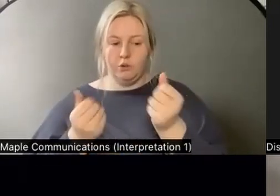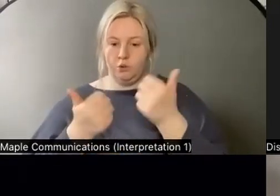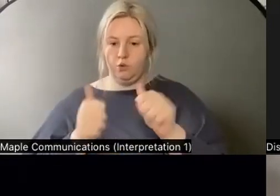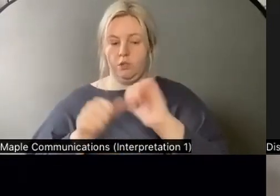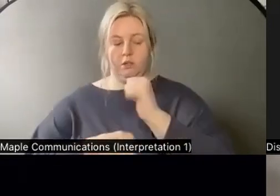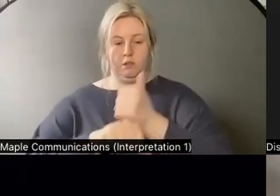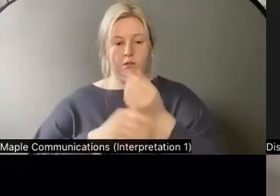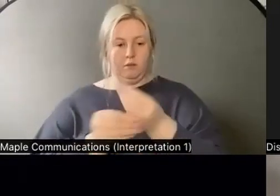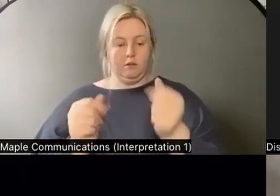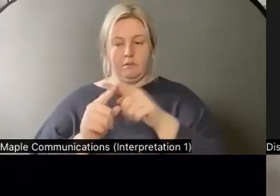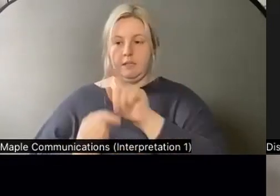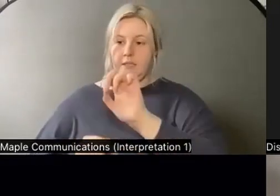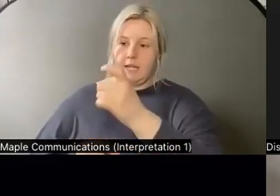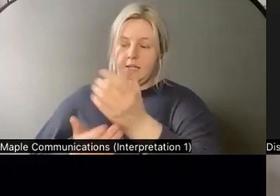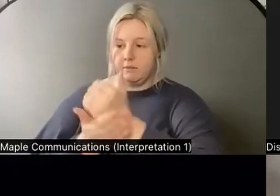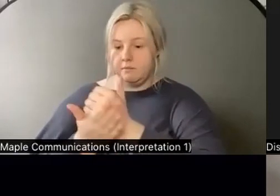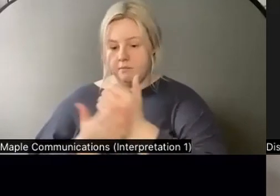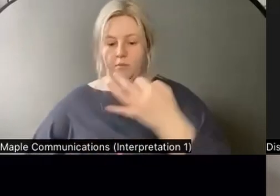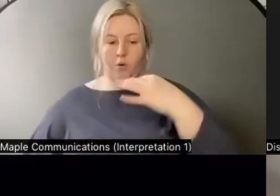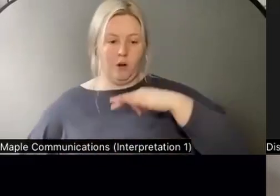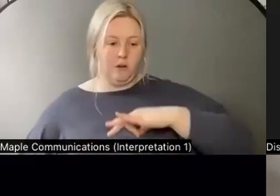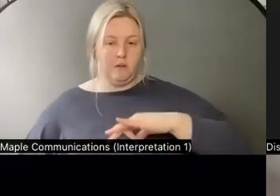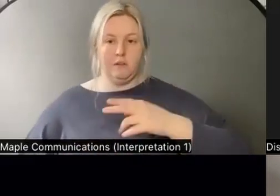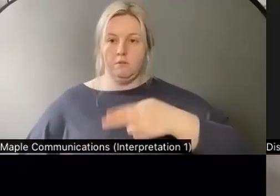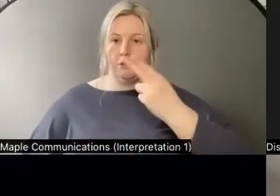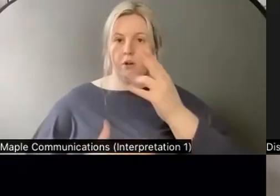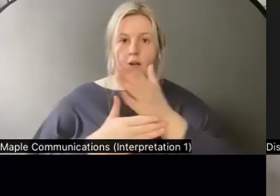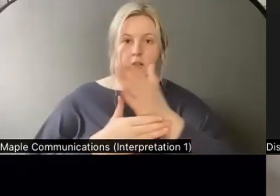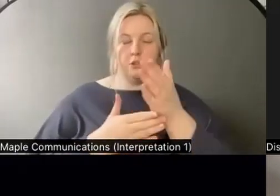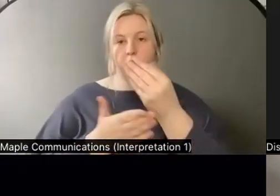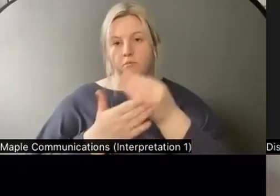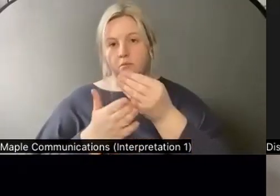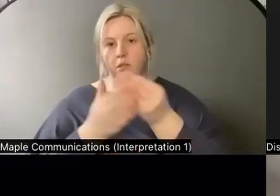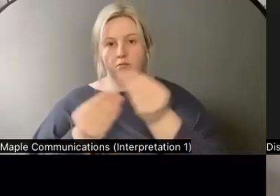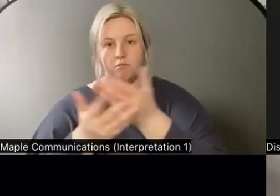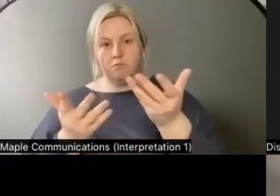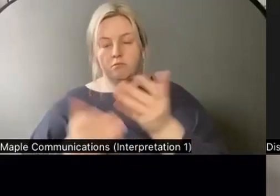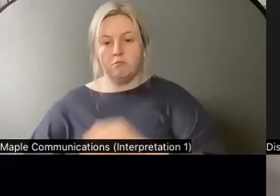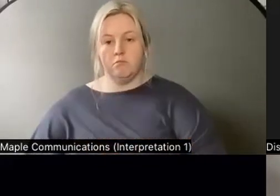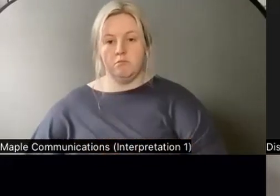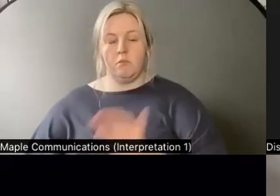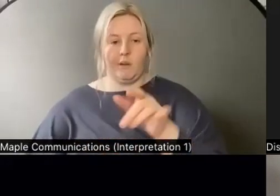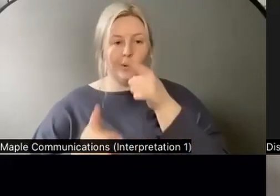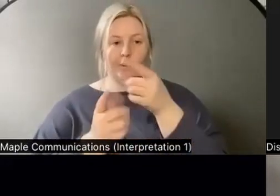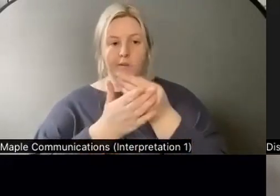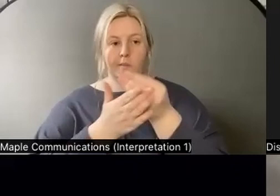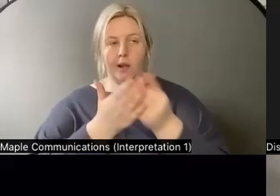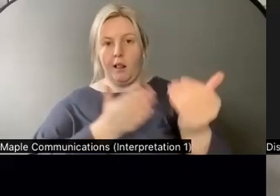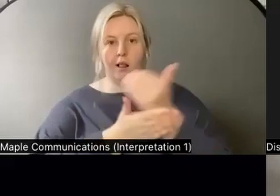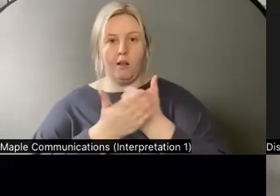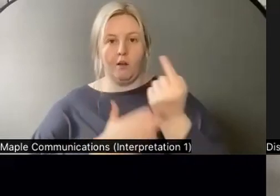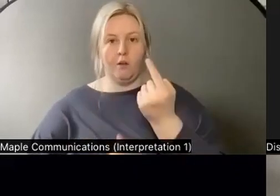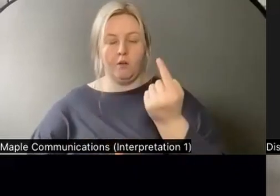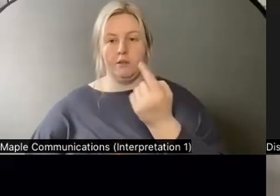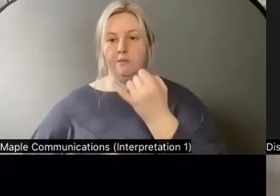revenues, profits, and higher share value can be extracted. And finally, it has decollectivized